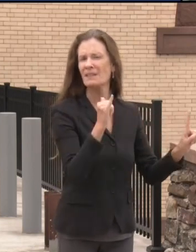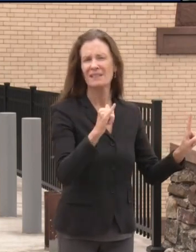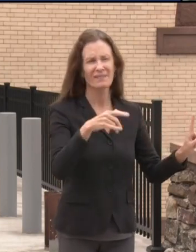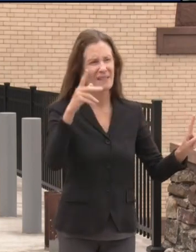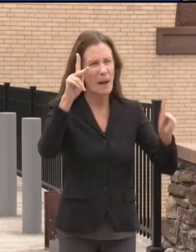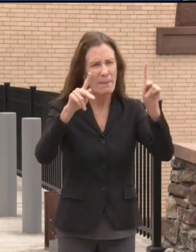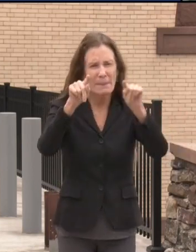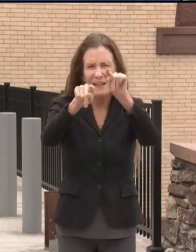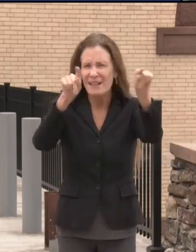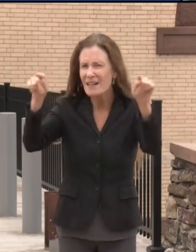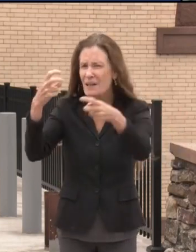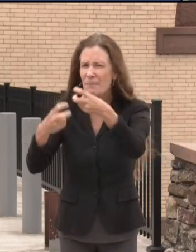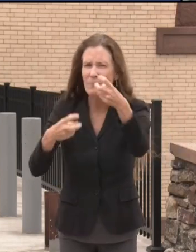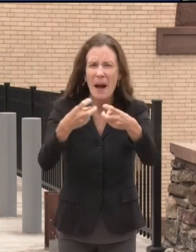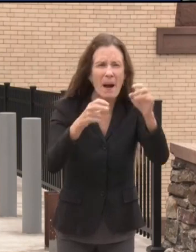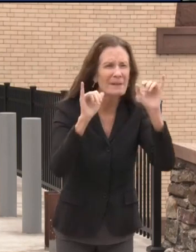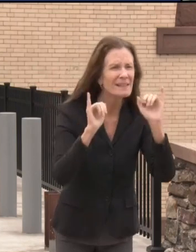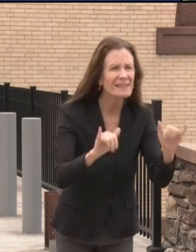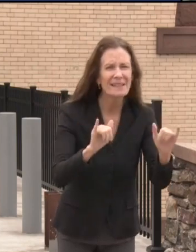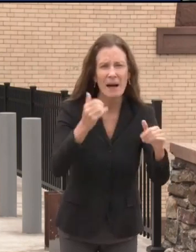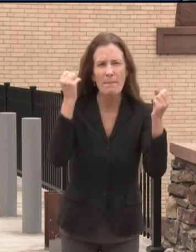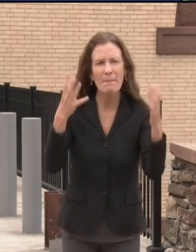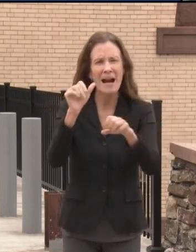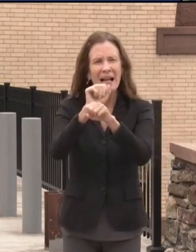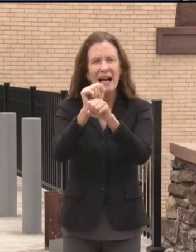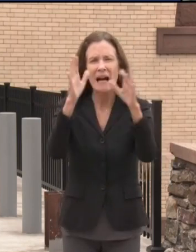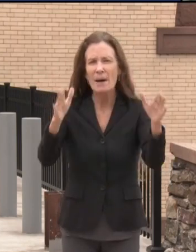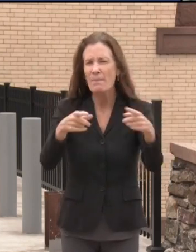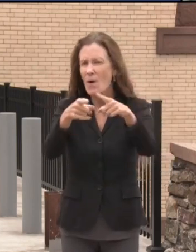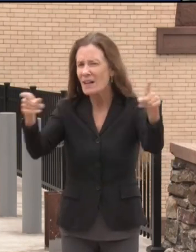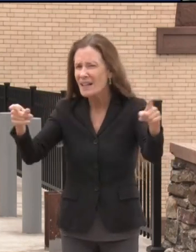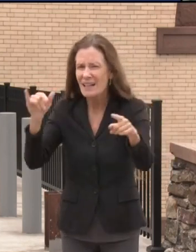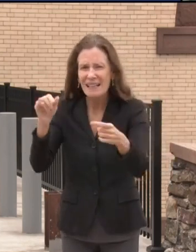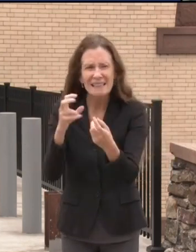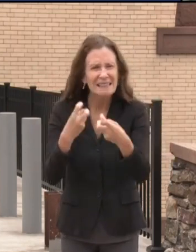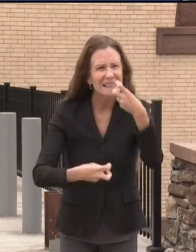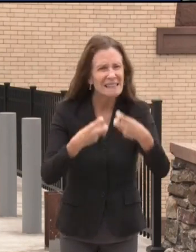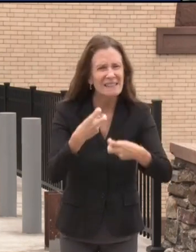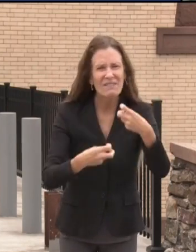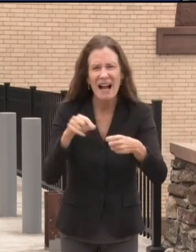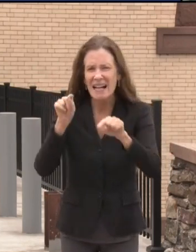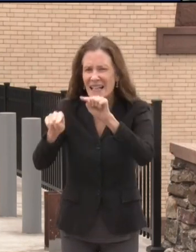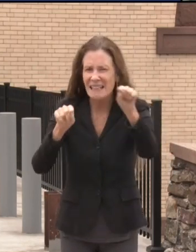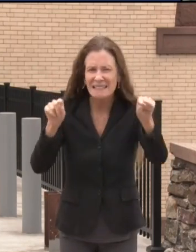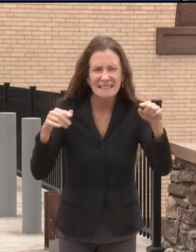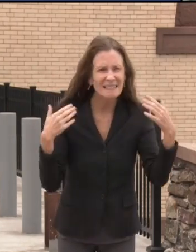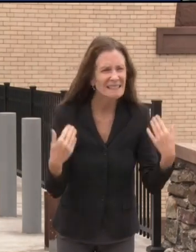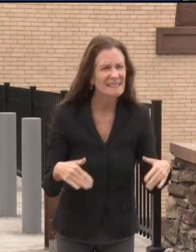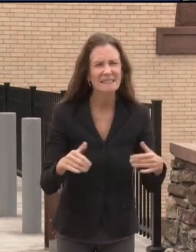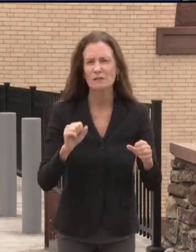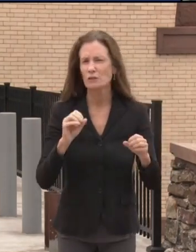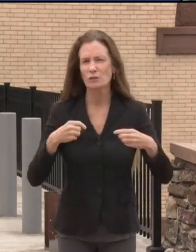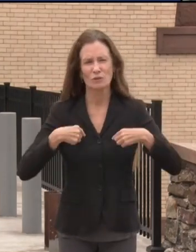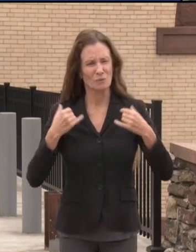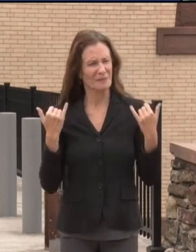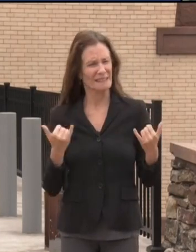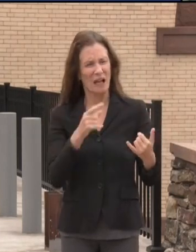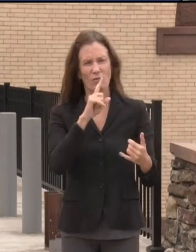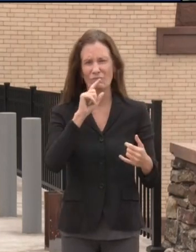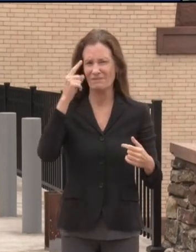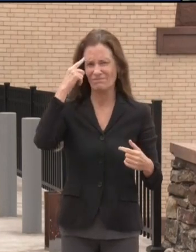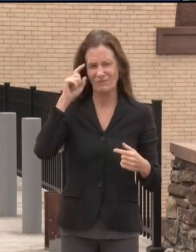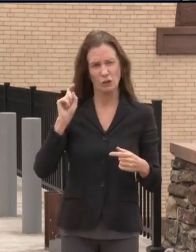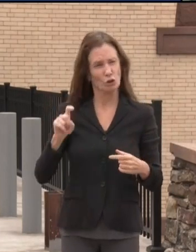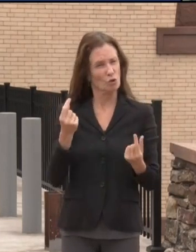state by hopefully creating some new sick leave for these individuals. We're hopeful that we can see some change there at the